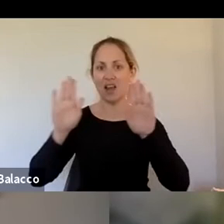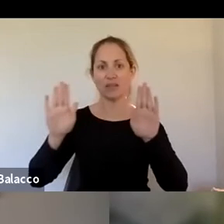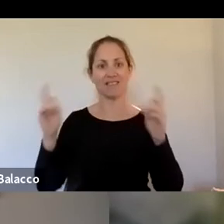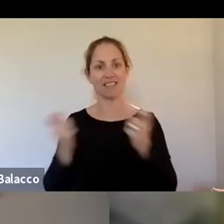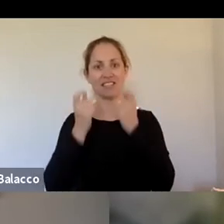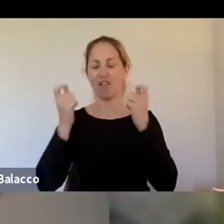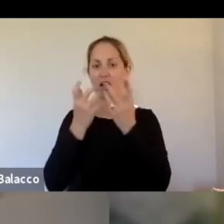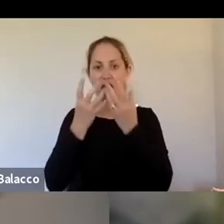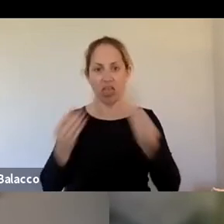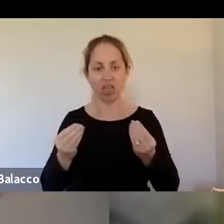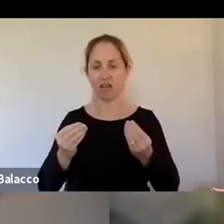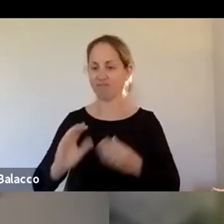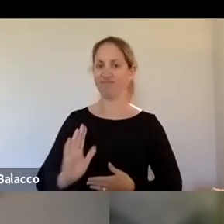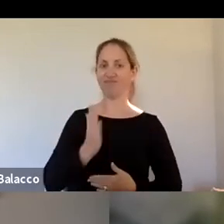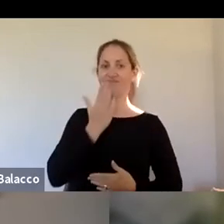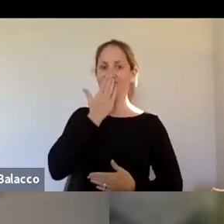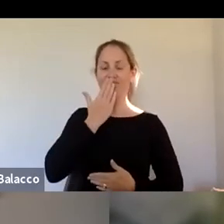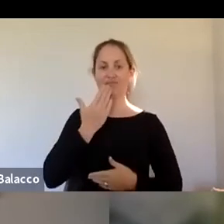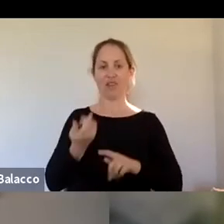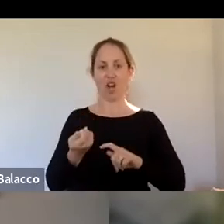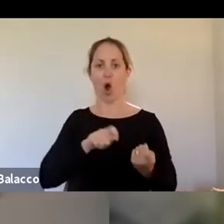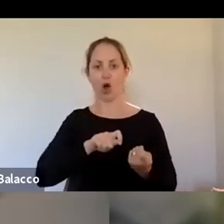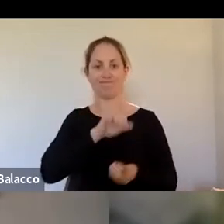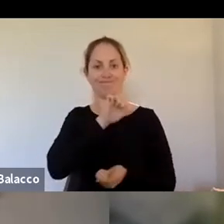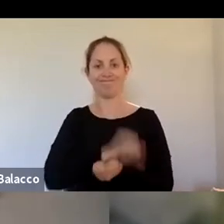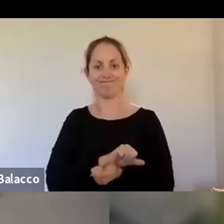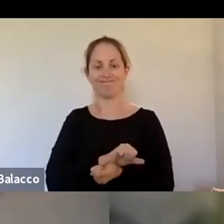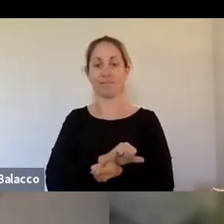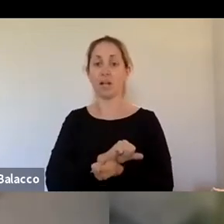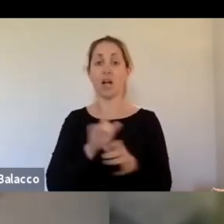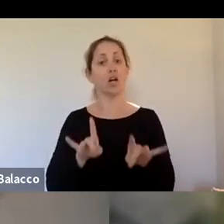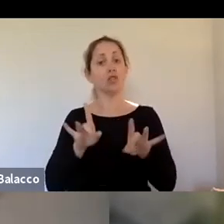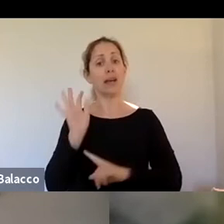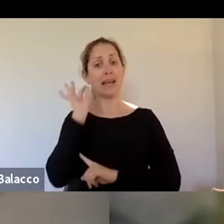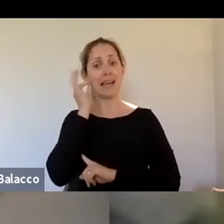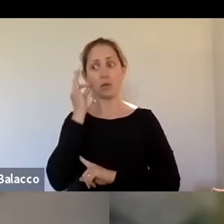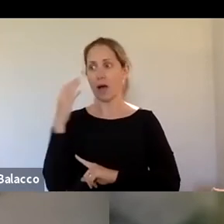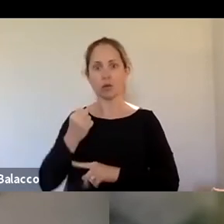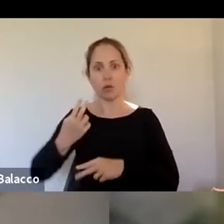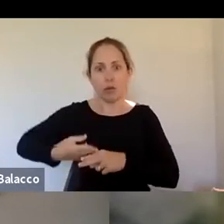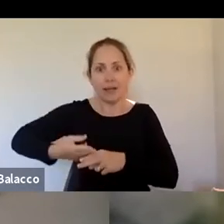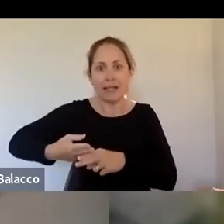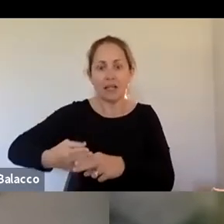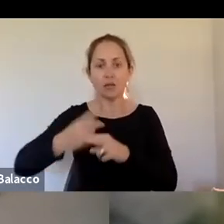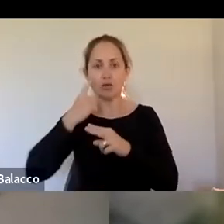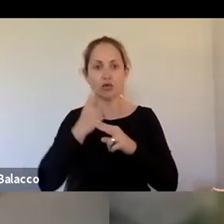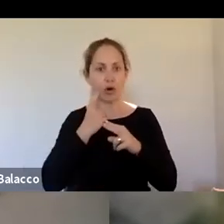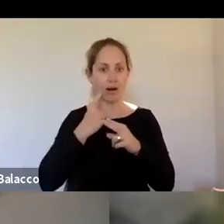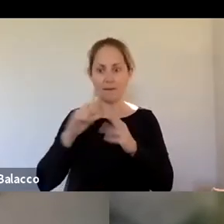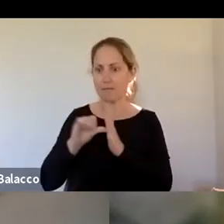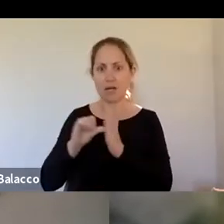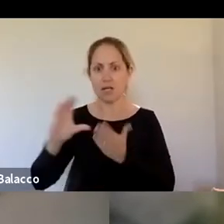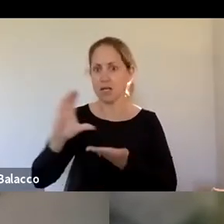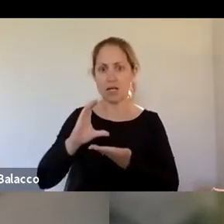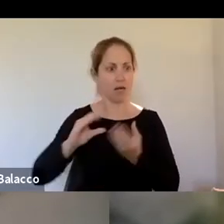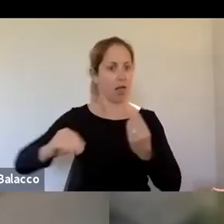and activities with little or no notice. The Australia Council obviously had to act quickly to repurpose and redirect funds,